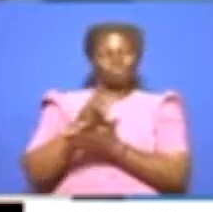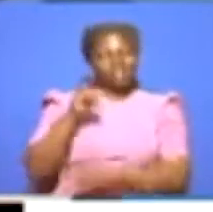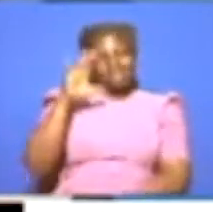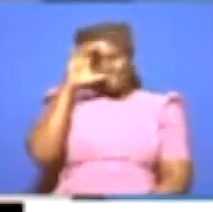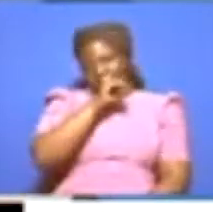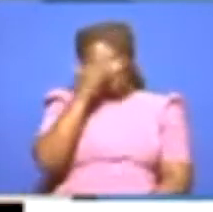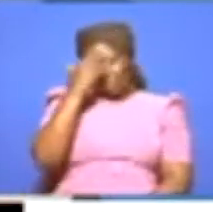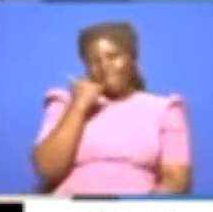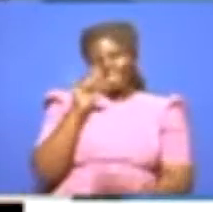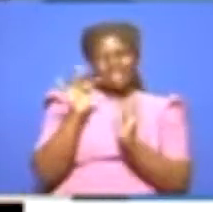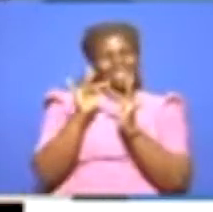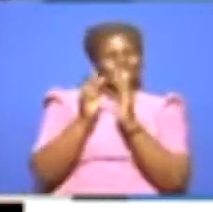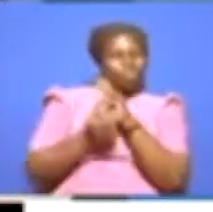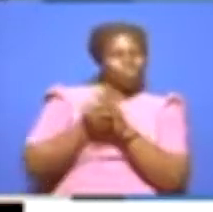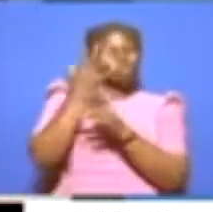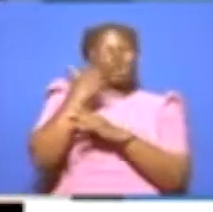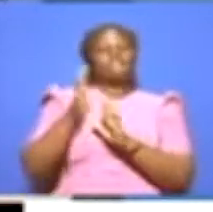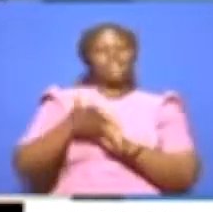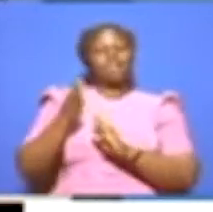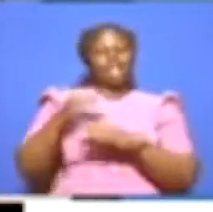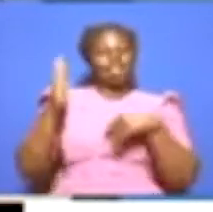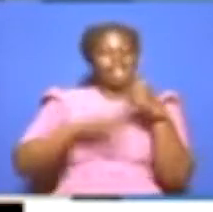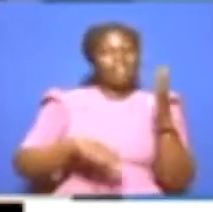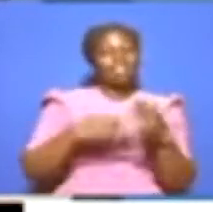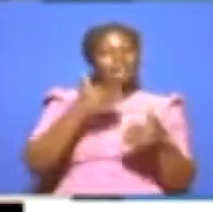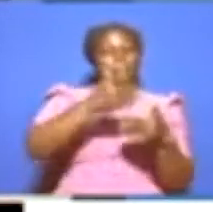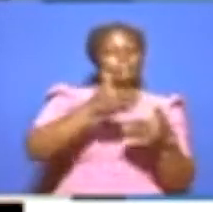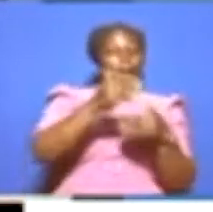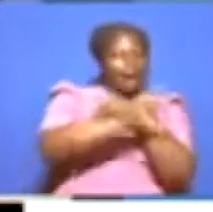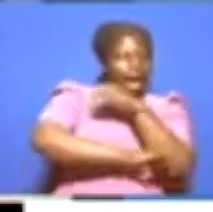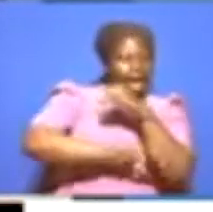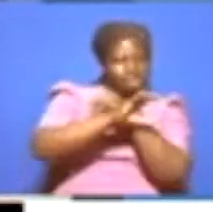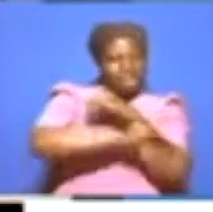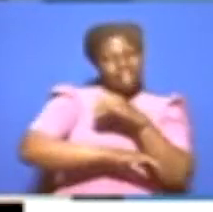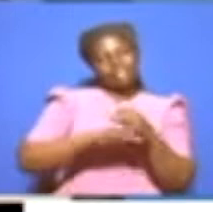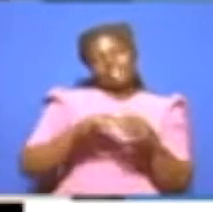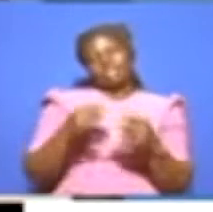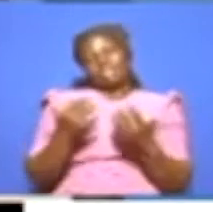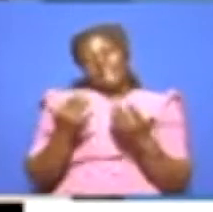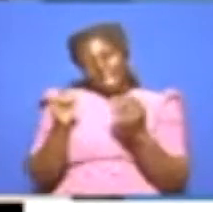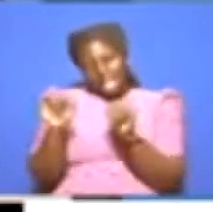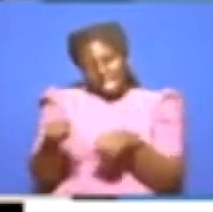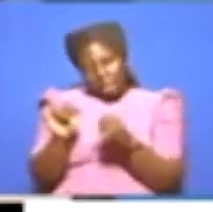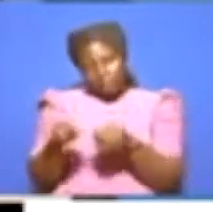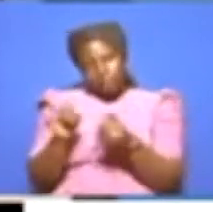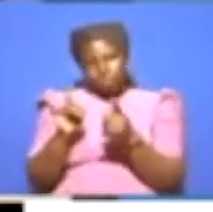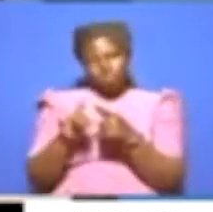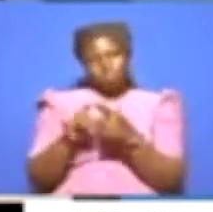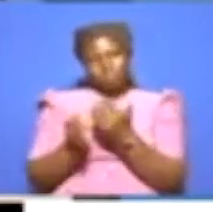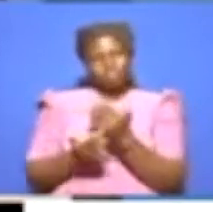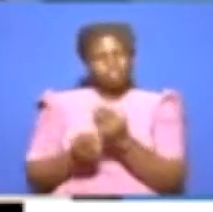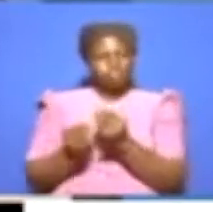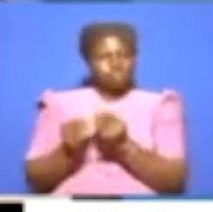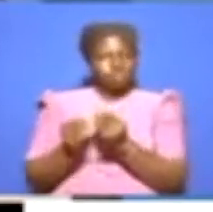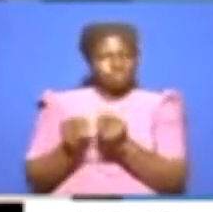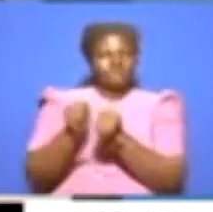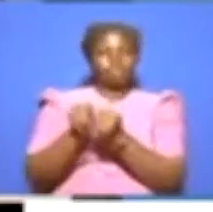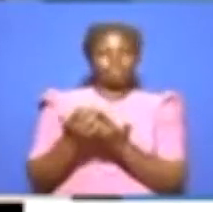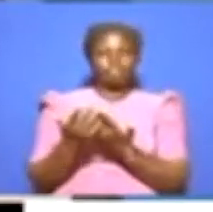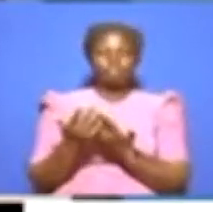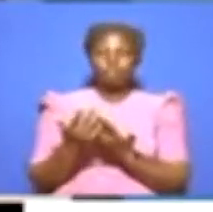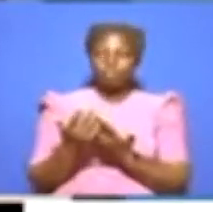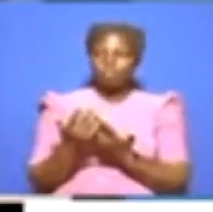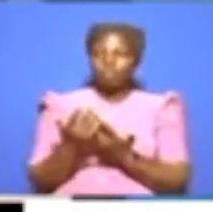than actually the jurisdictions are able to accommodate. Then the lack of laws that